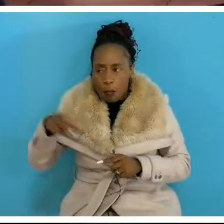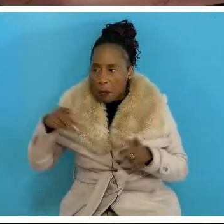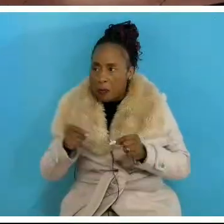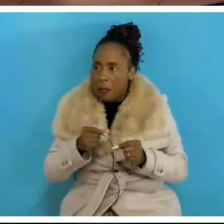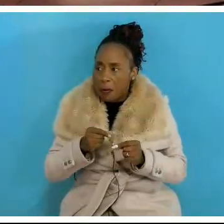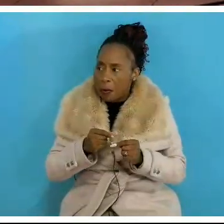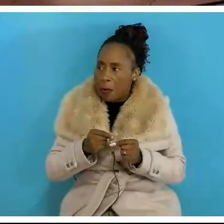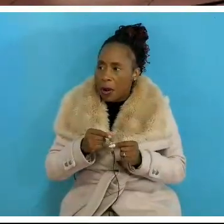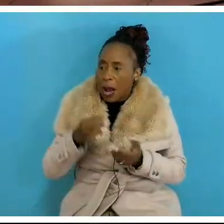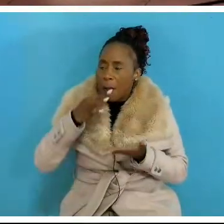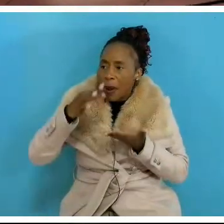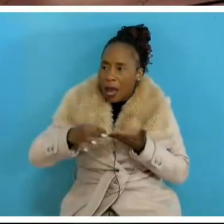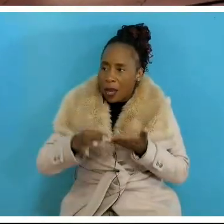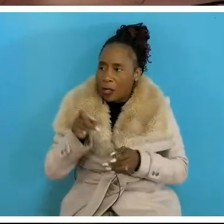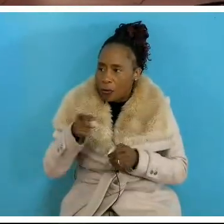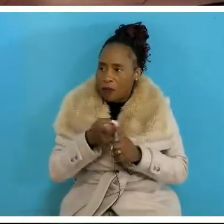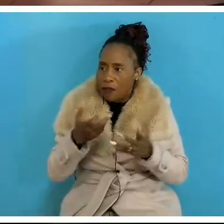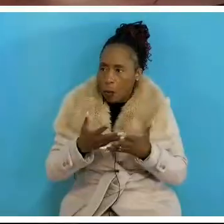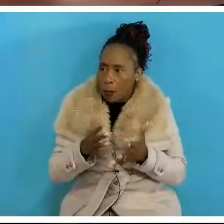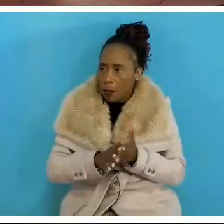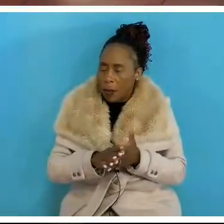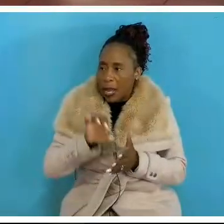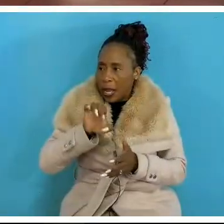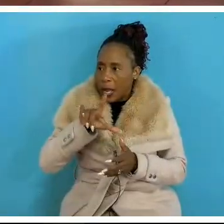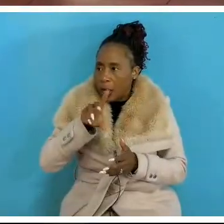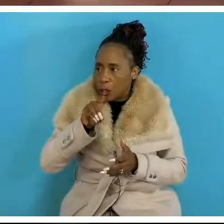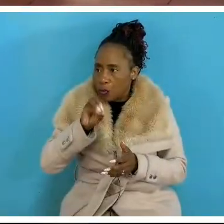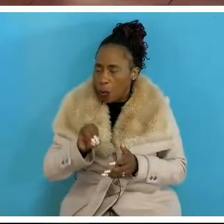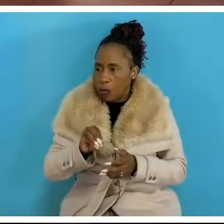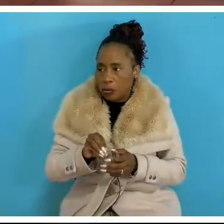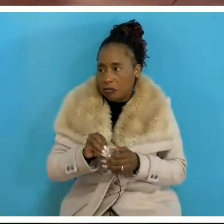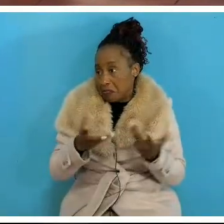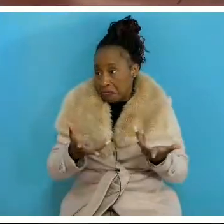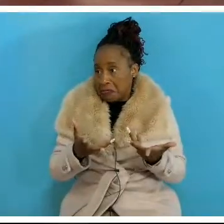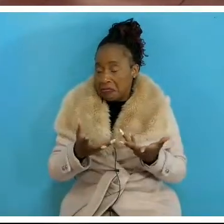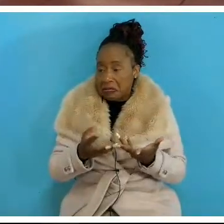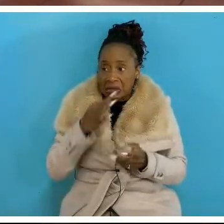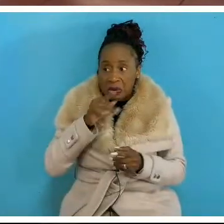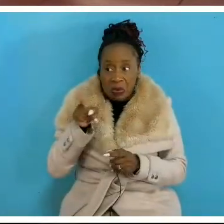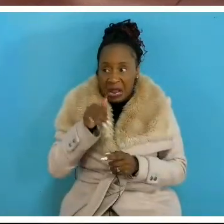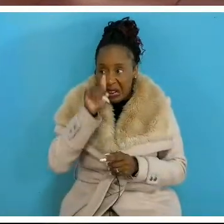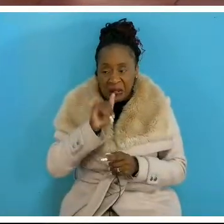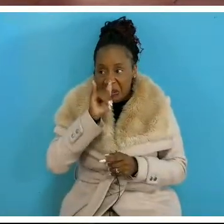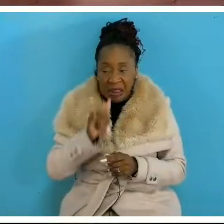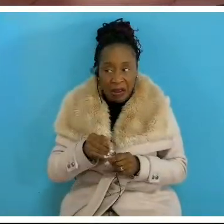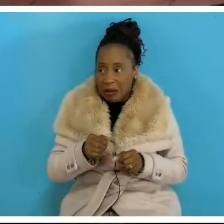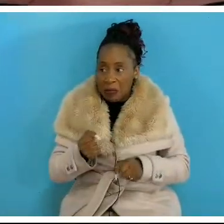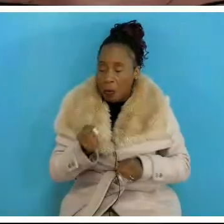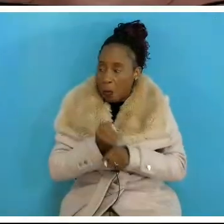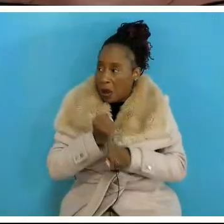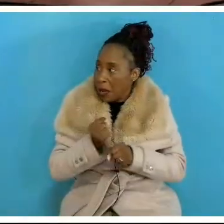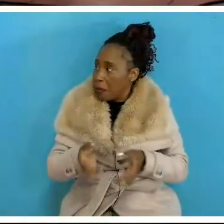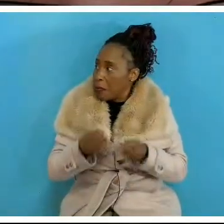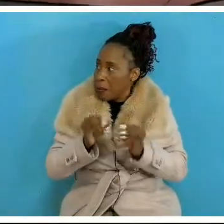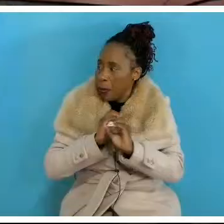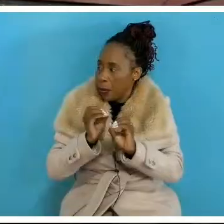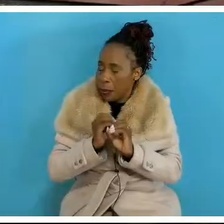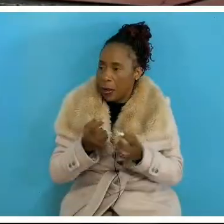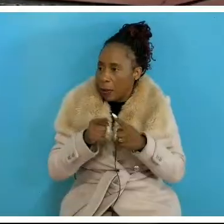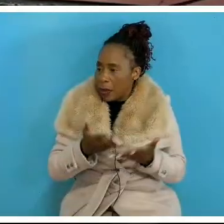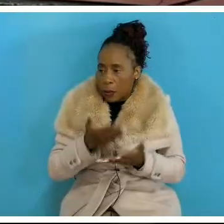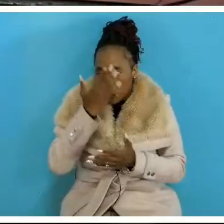from Eldorado Park, you are criminal, and then we do not get jobs. You said you'll have programs for us, but we don't know